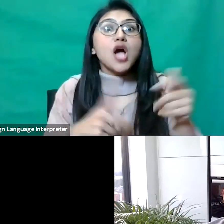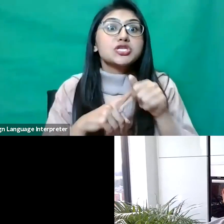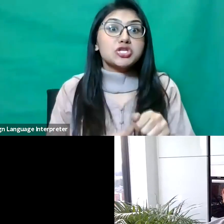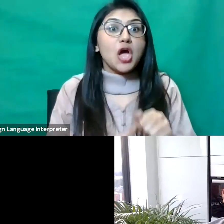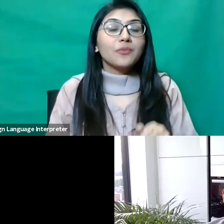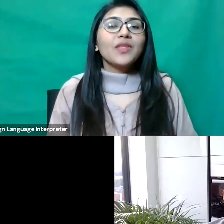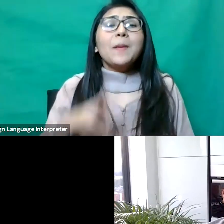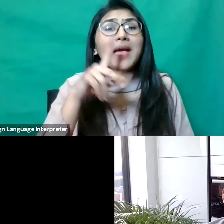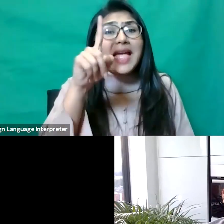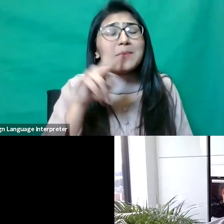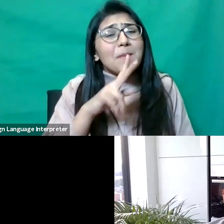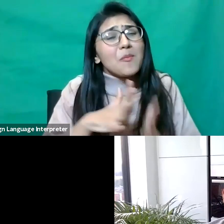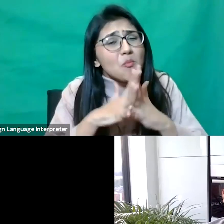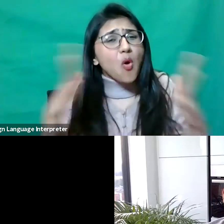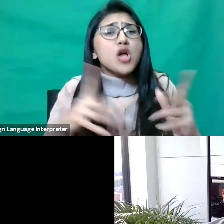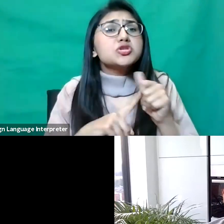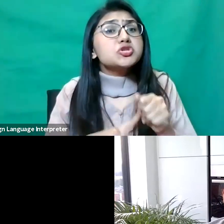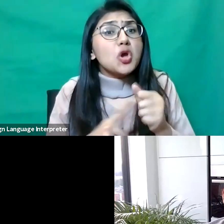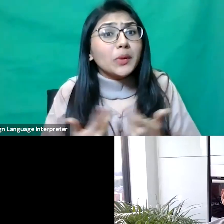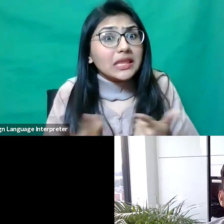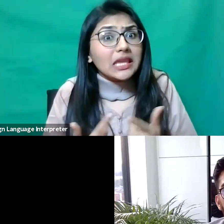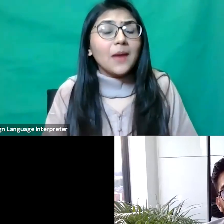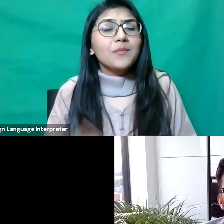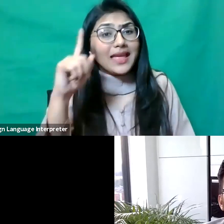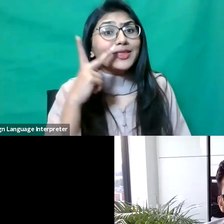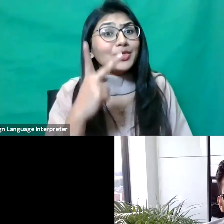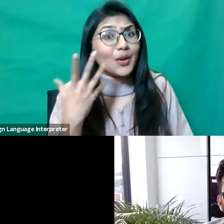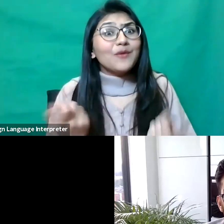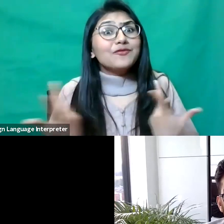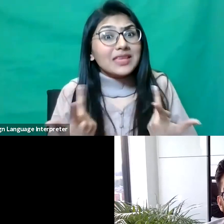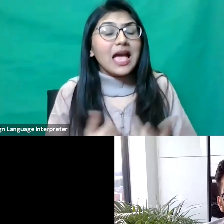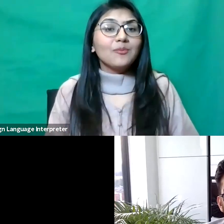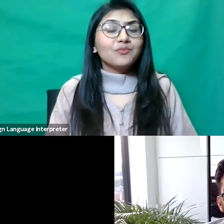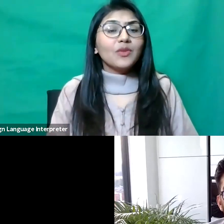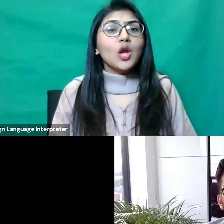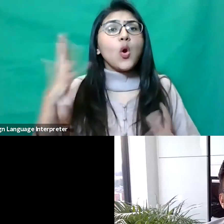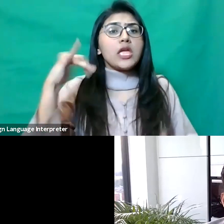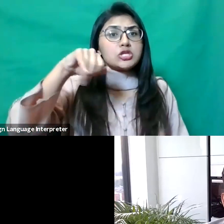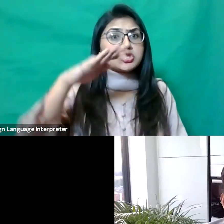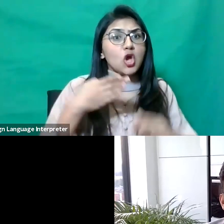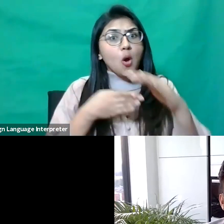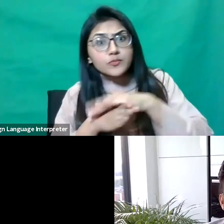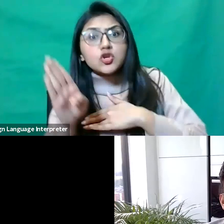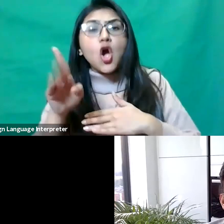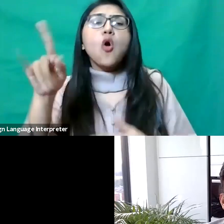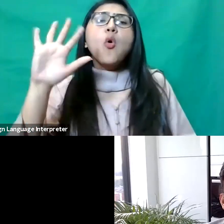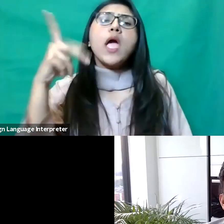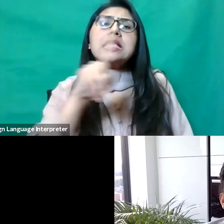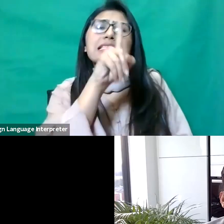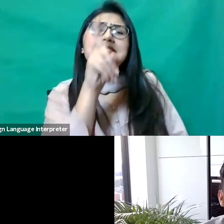I find is that I've noticed that there is, like, obviously when you apply for a job, it asks you whether you have a disability or